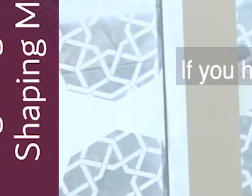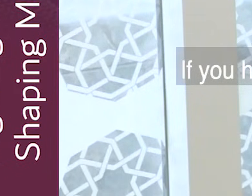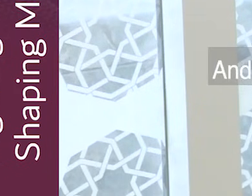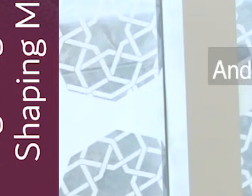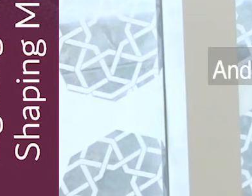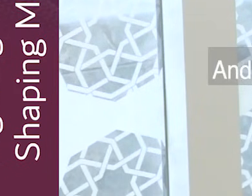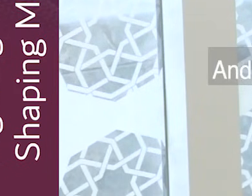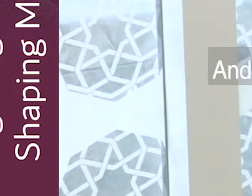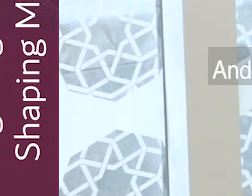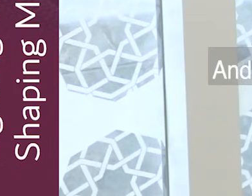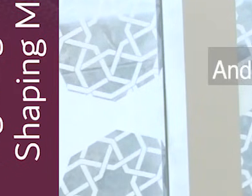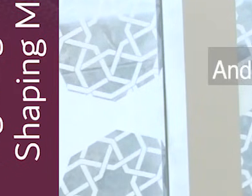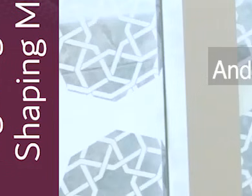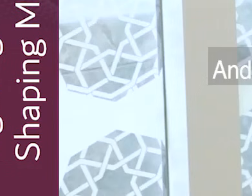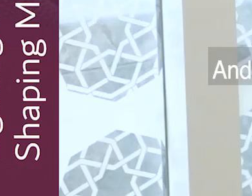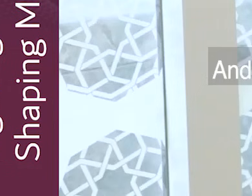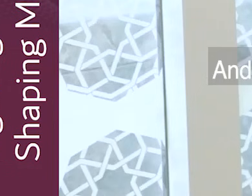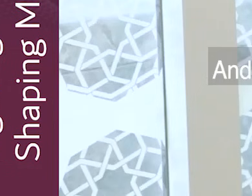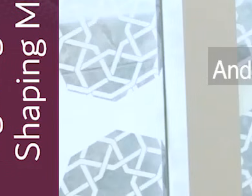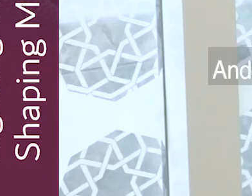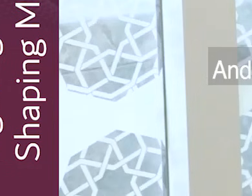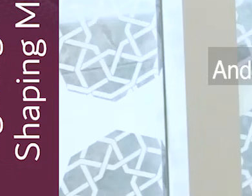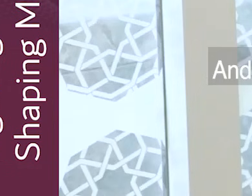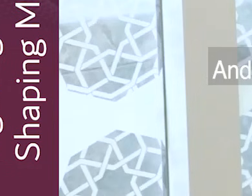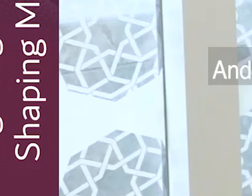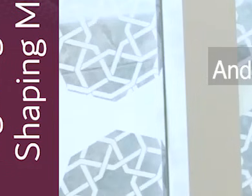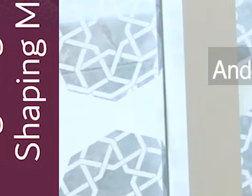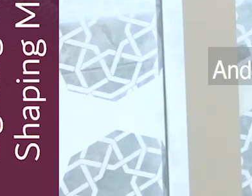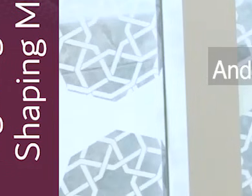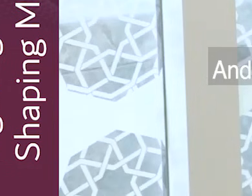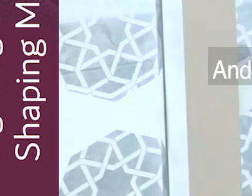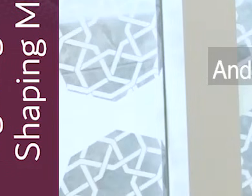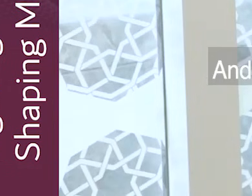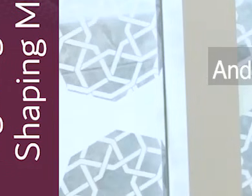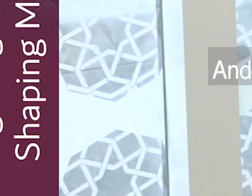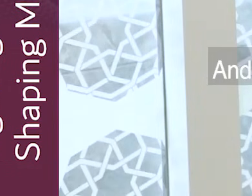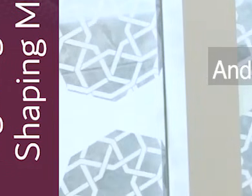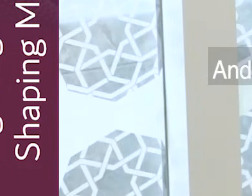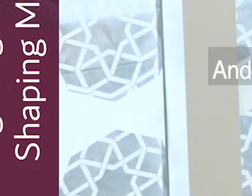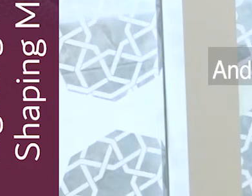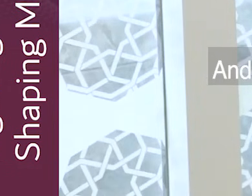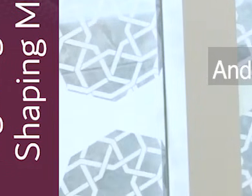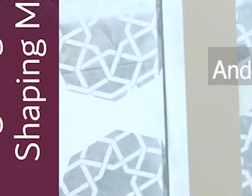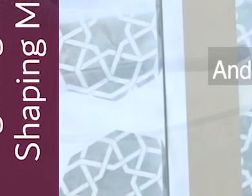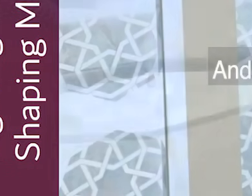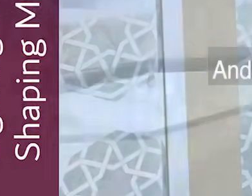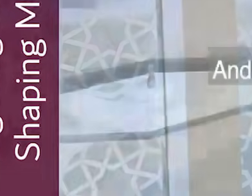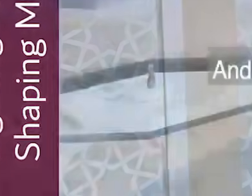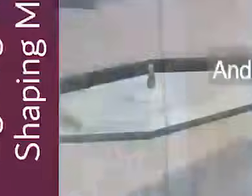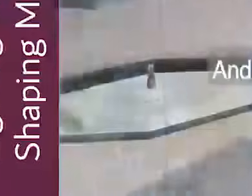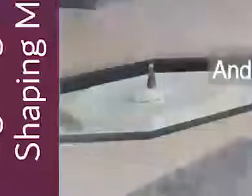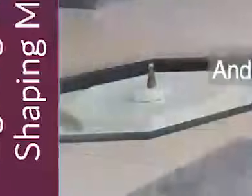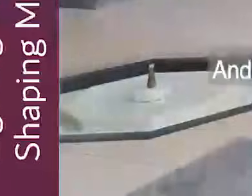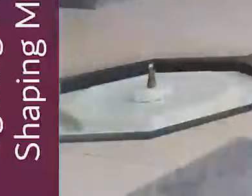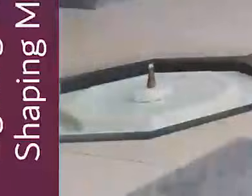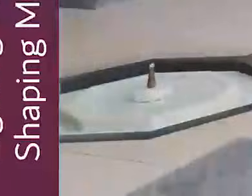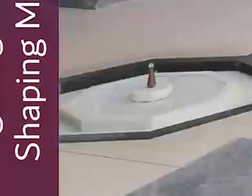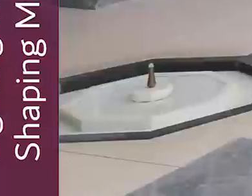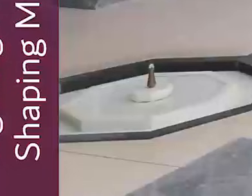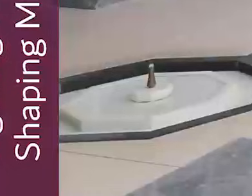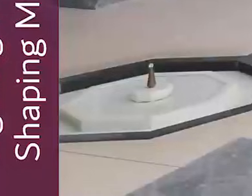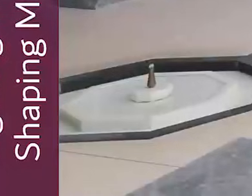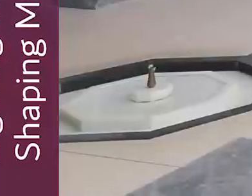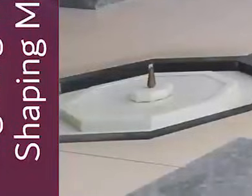for you. And apart from that, when you come here, make sure that you enjoy the journey and don't get stressed out with studies.